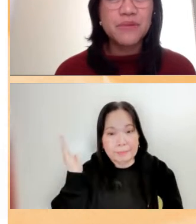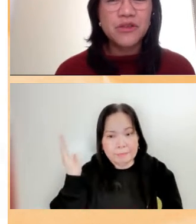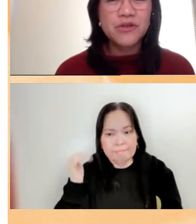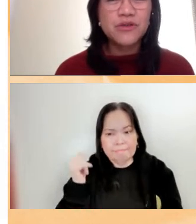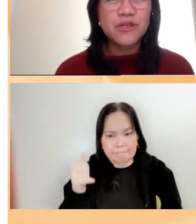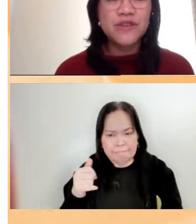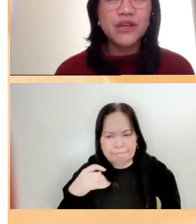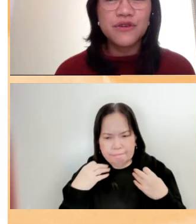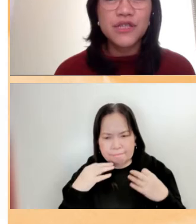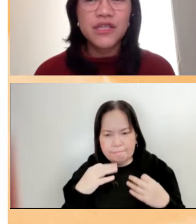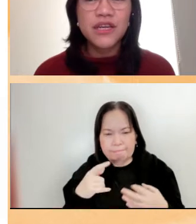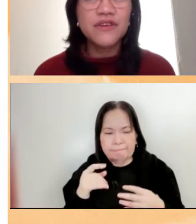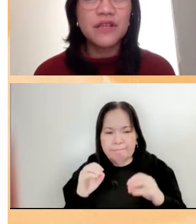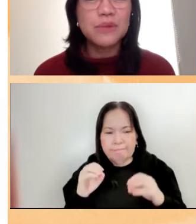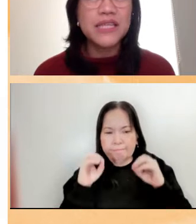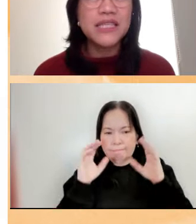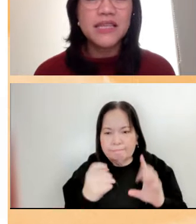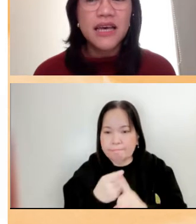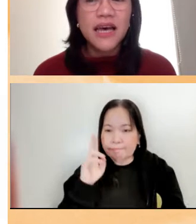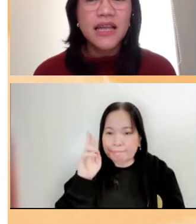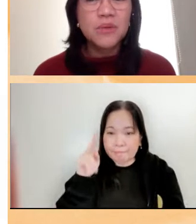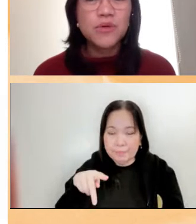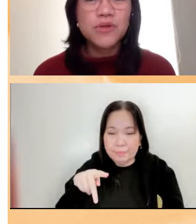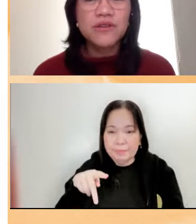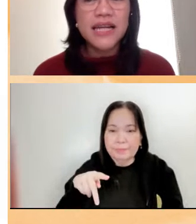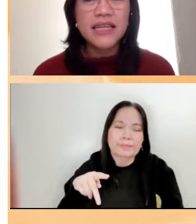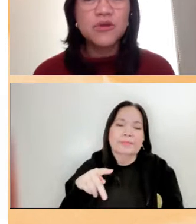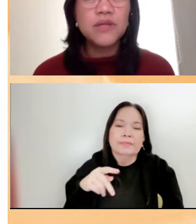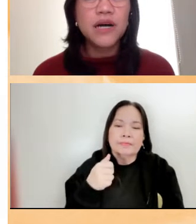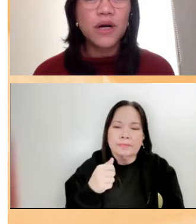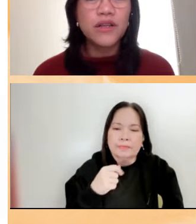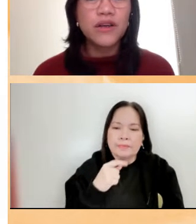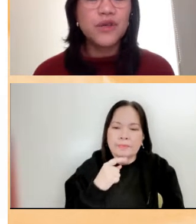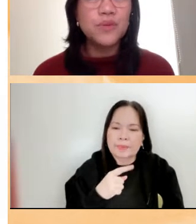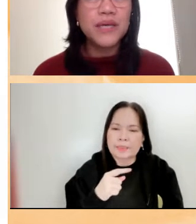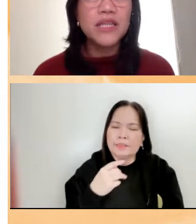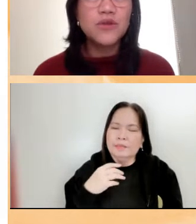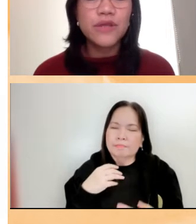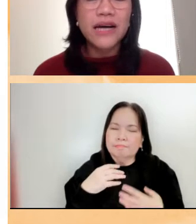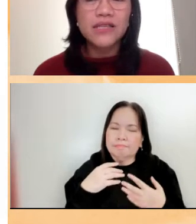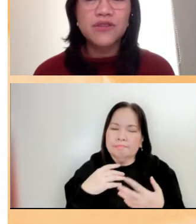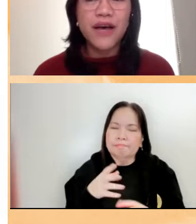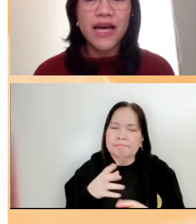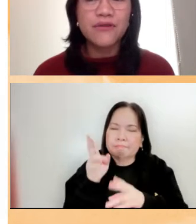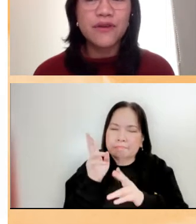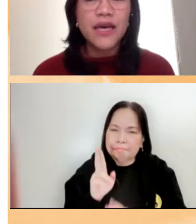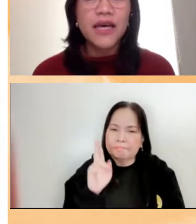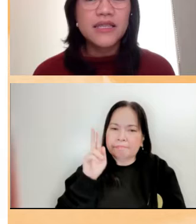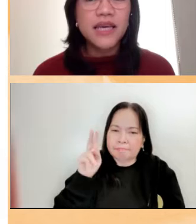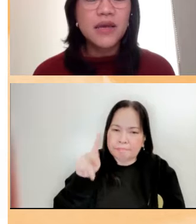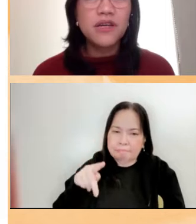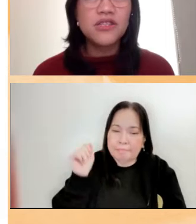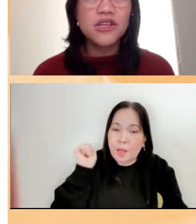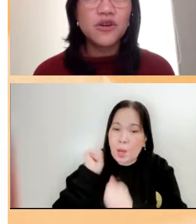Professor Emeritus of the University of the Philippines, and the Most Outstanding Alumna Award of UP in 2005. In